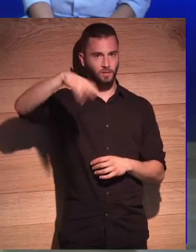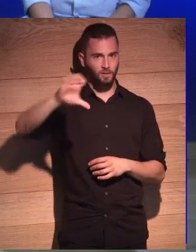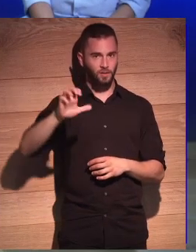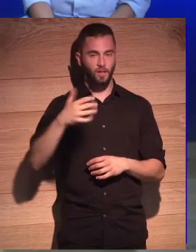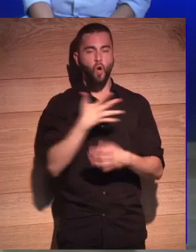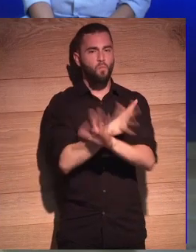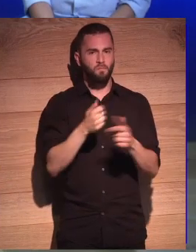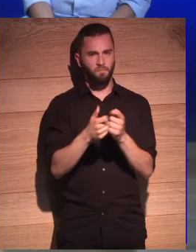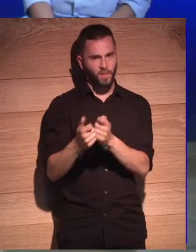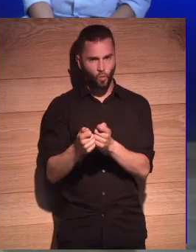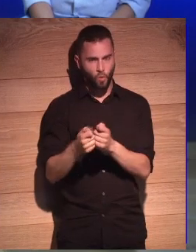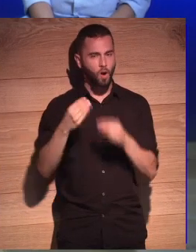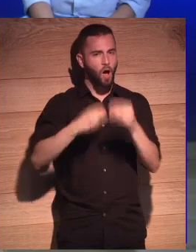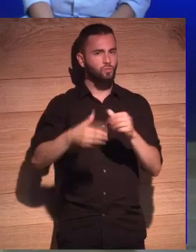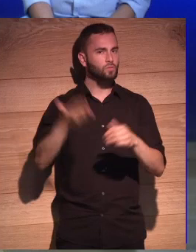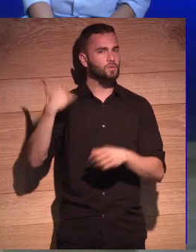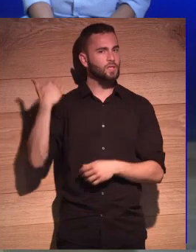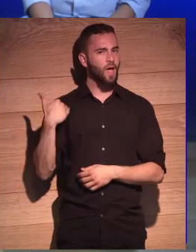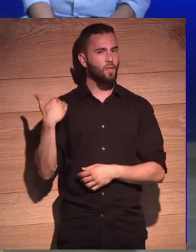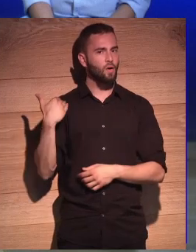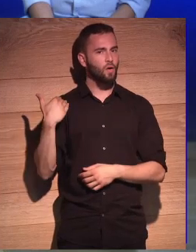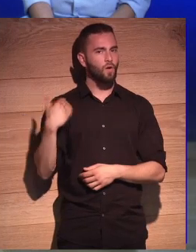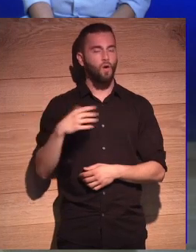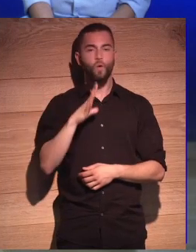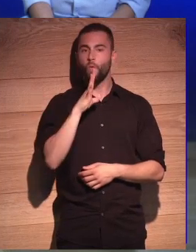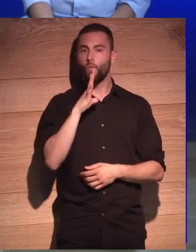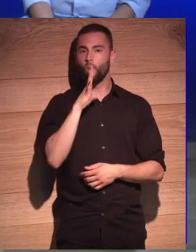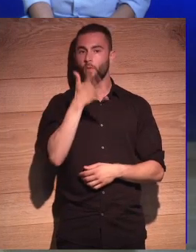and also a video game that has been used